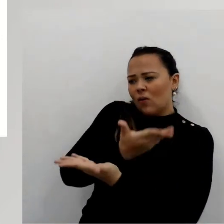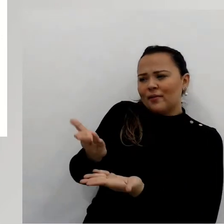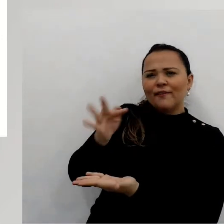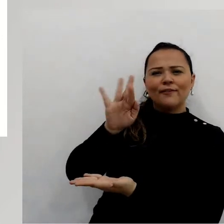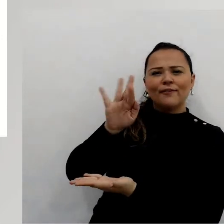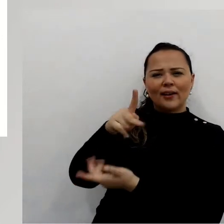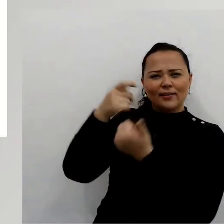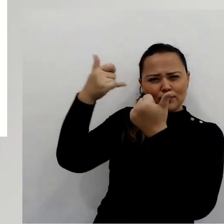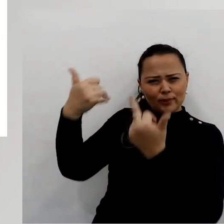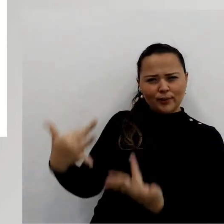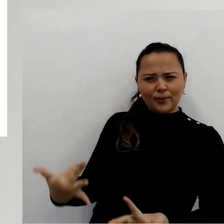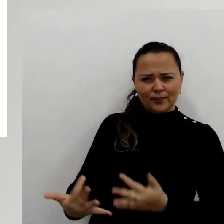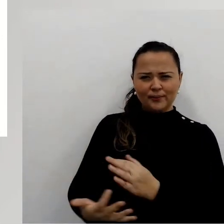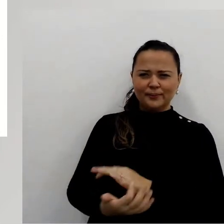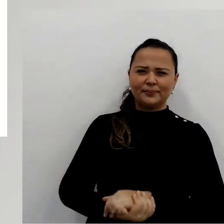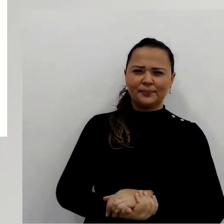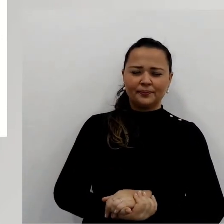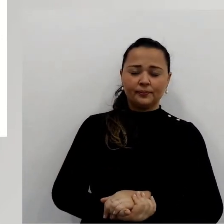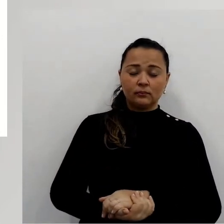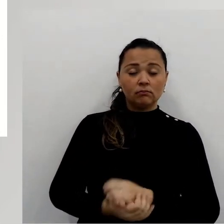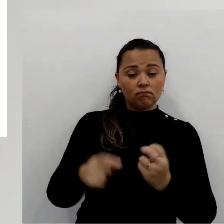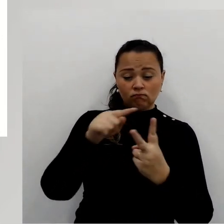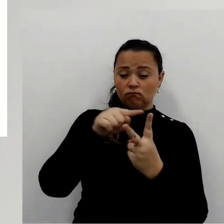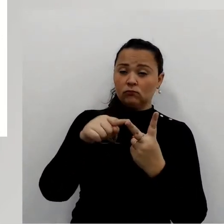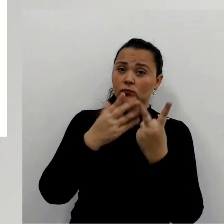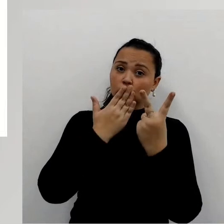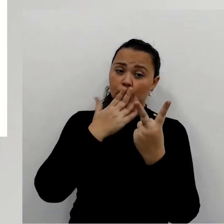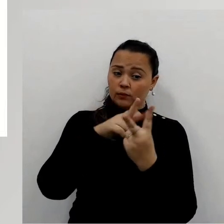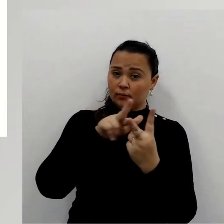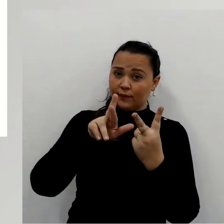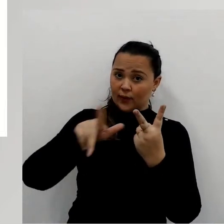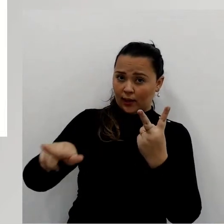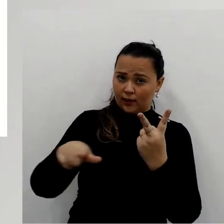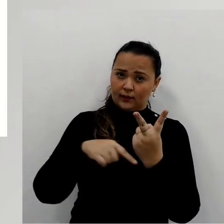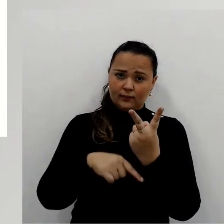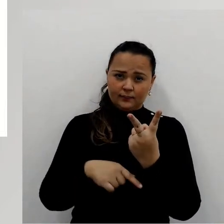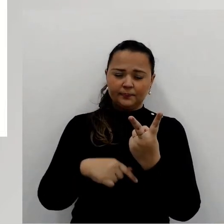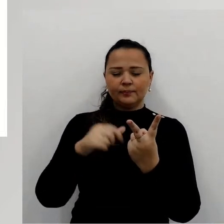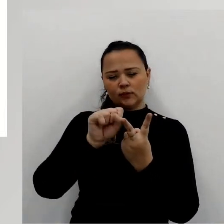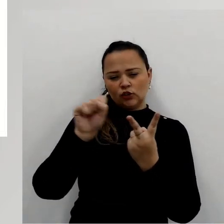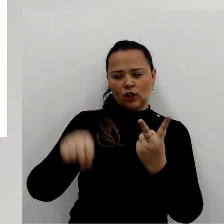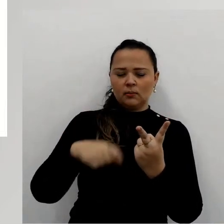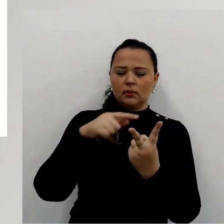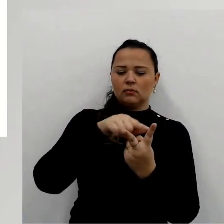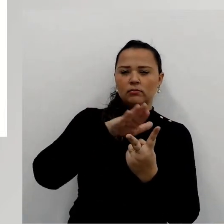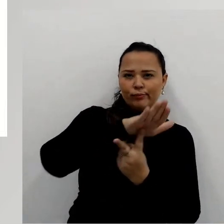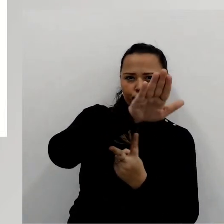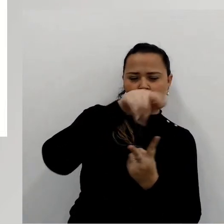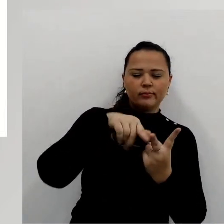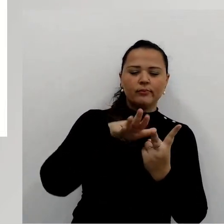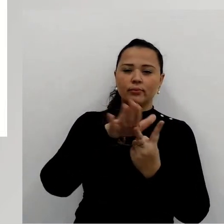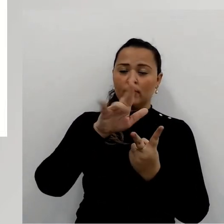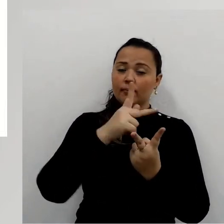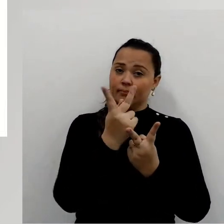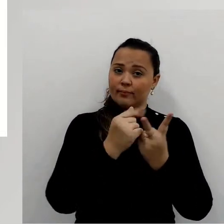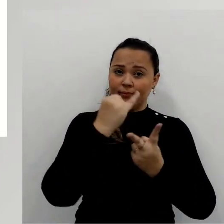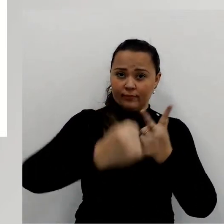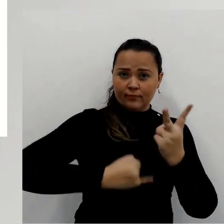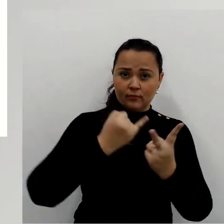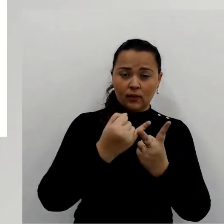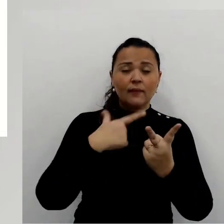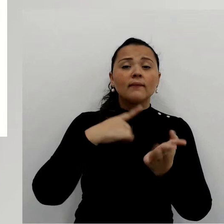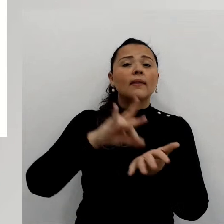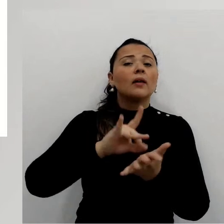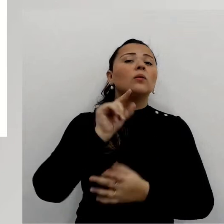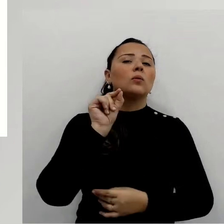Those two different types of printed models actually are being supported